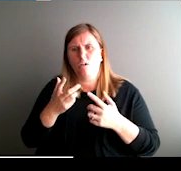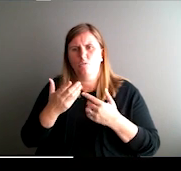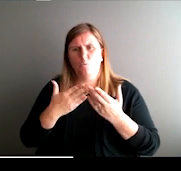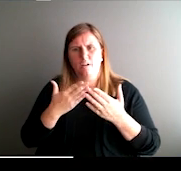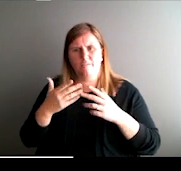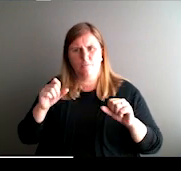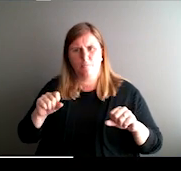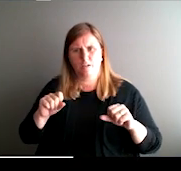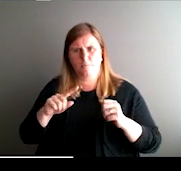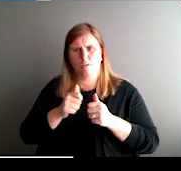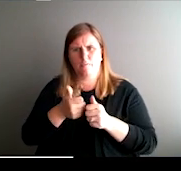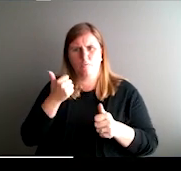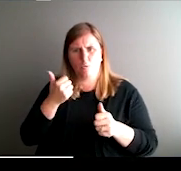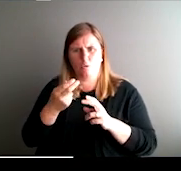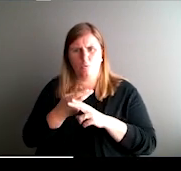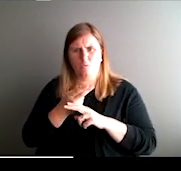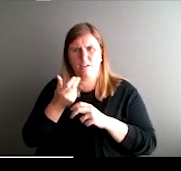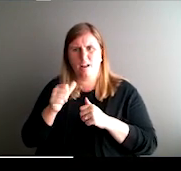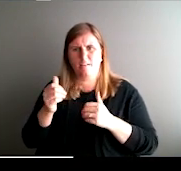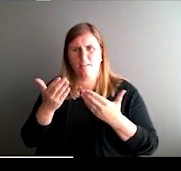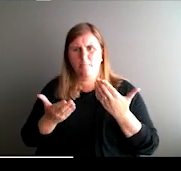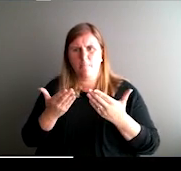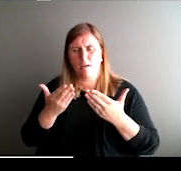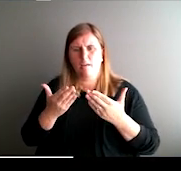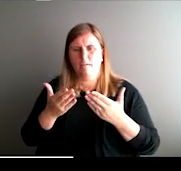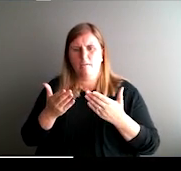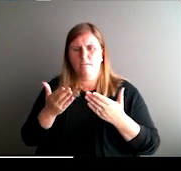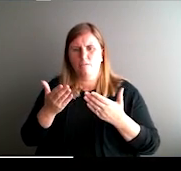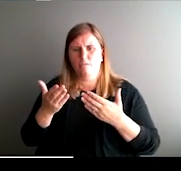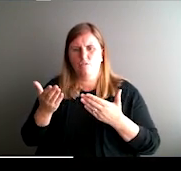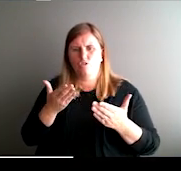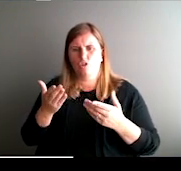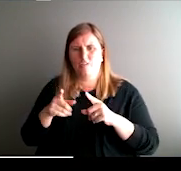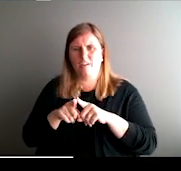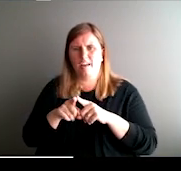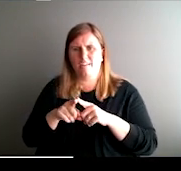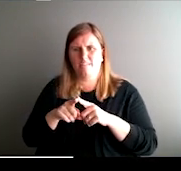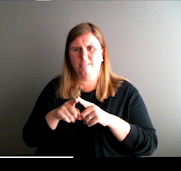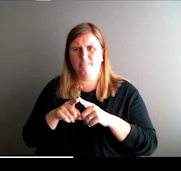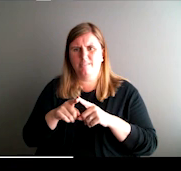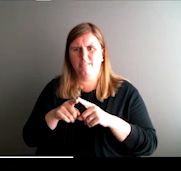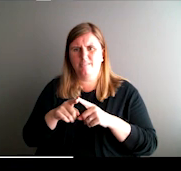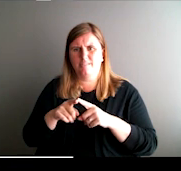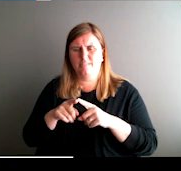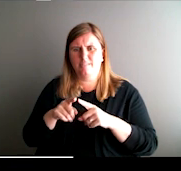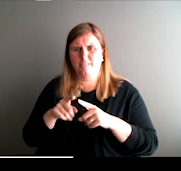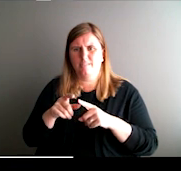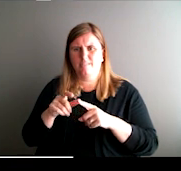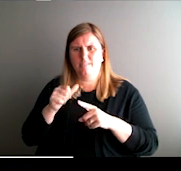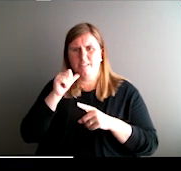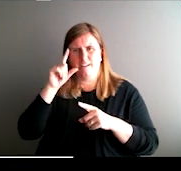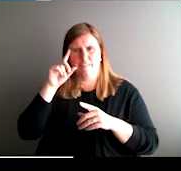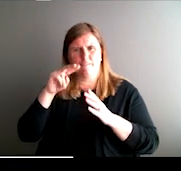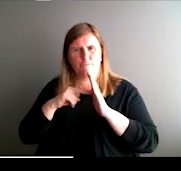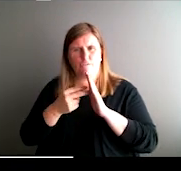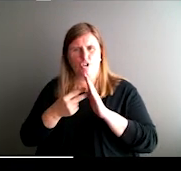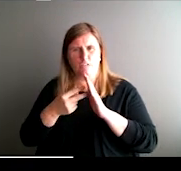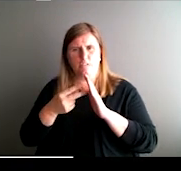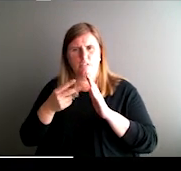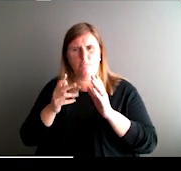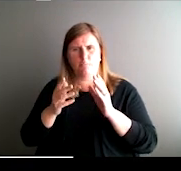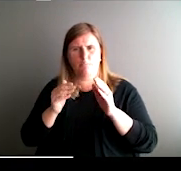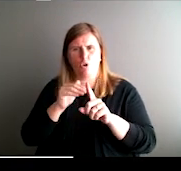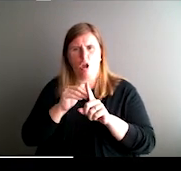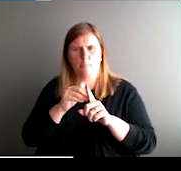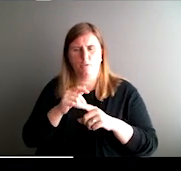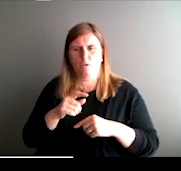possible, avoid using anything that might come to serve as sort of an inadvertent prompt. For instance, asking, what do you